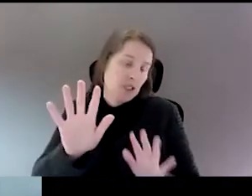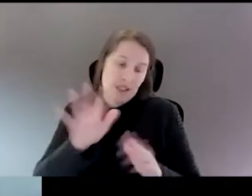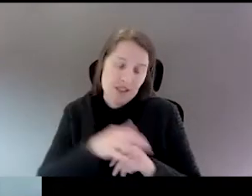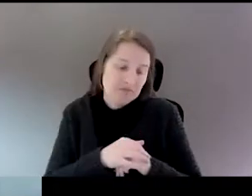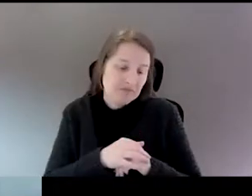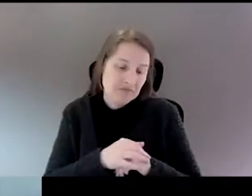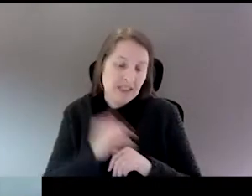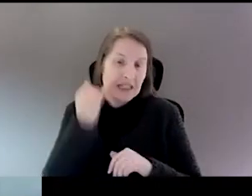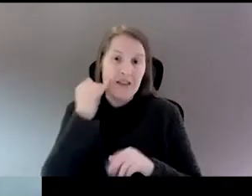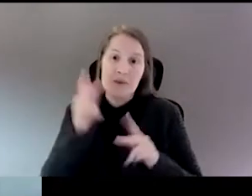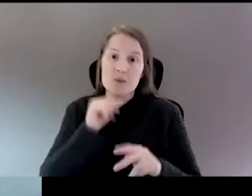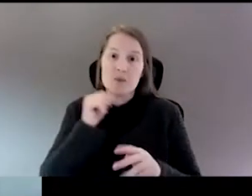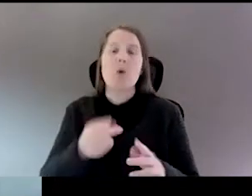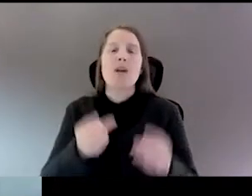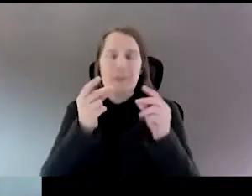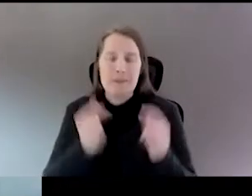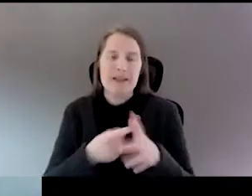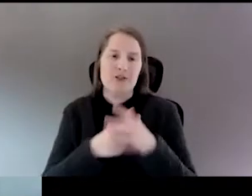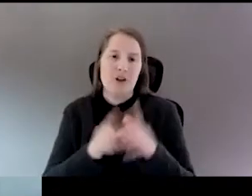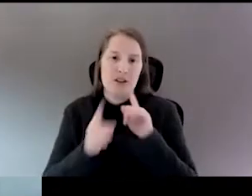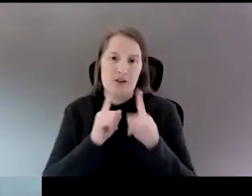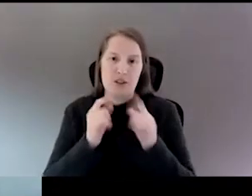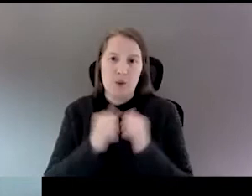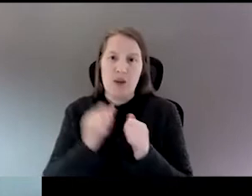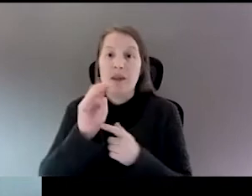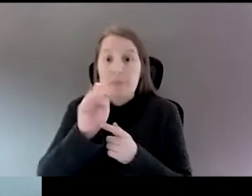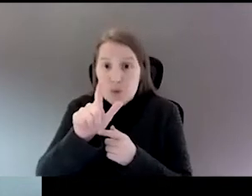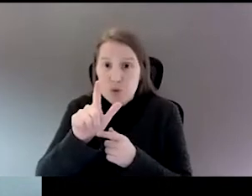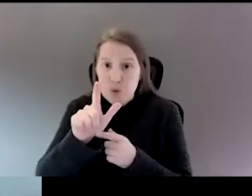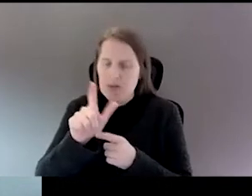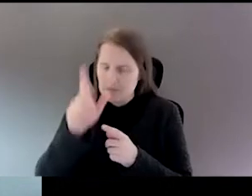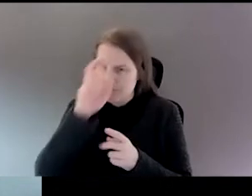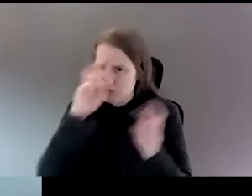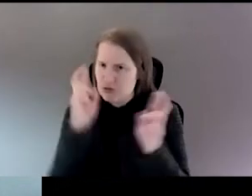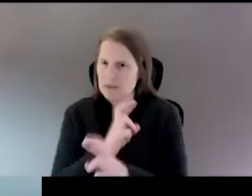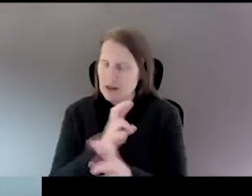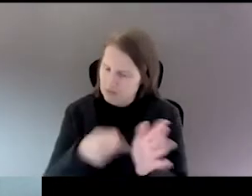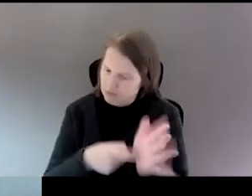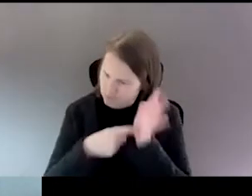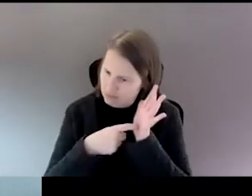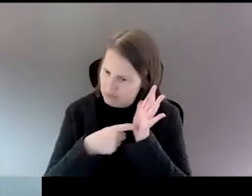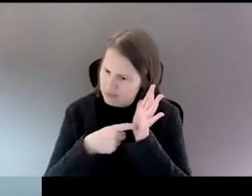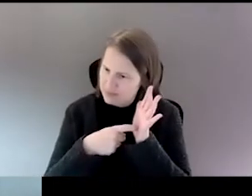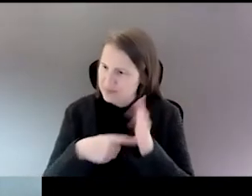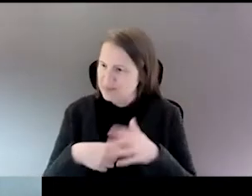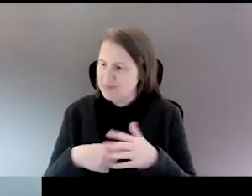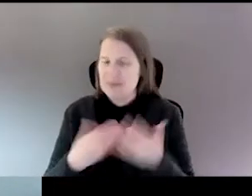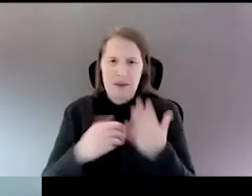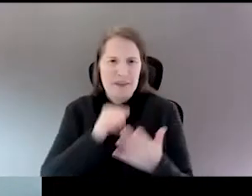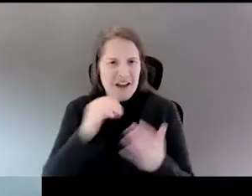the conversation with mutual respect. So maybe I'm not a fair person to judge that,